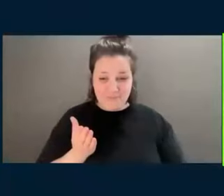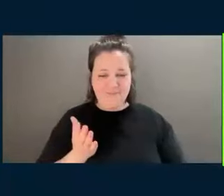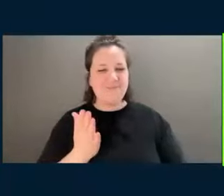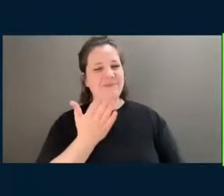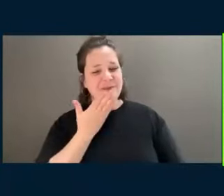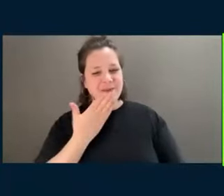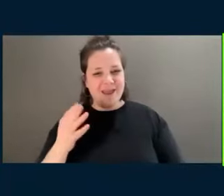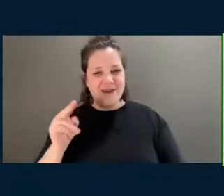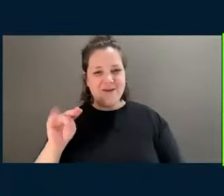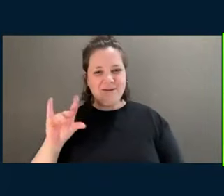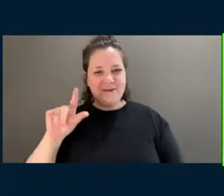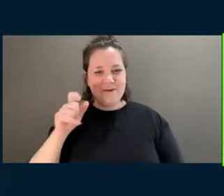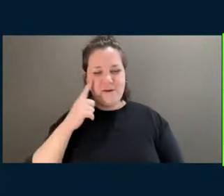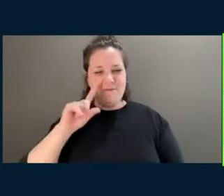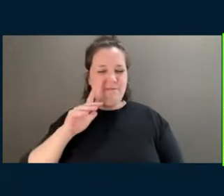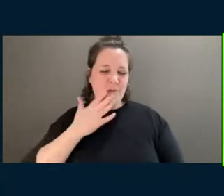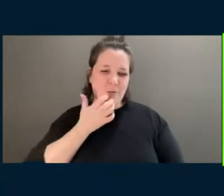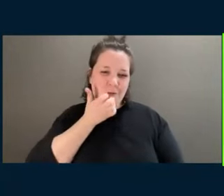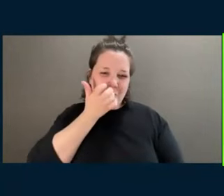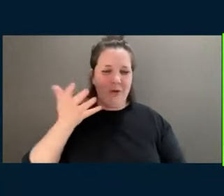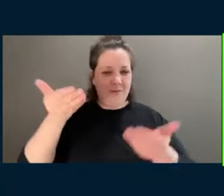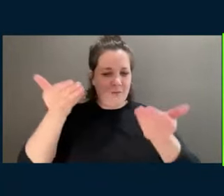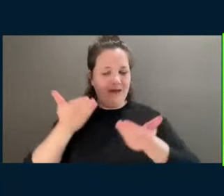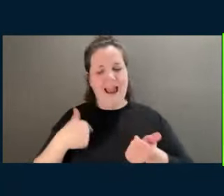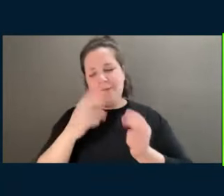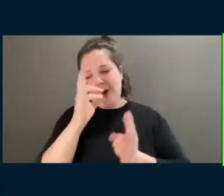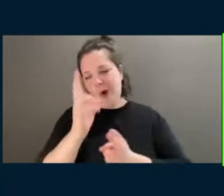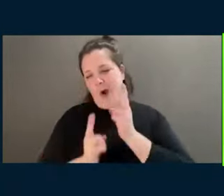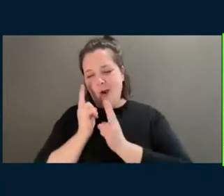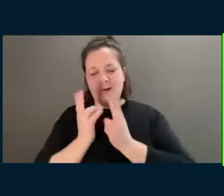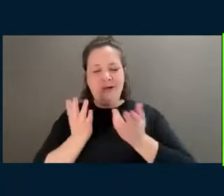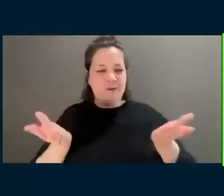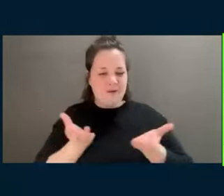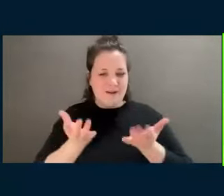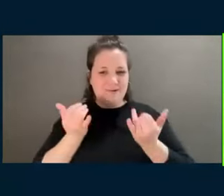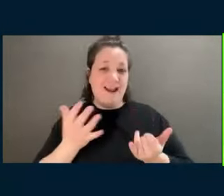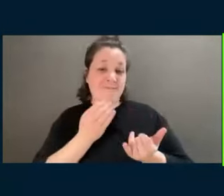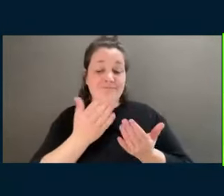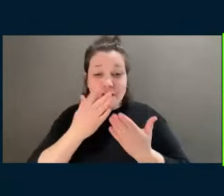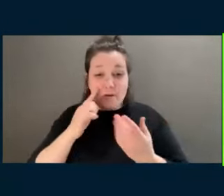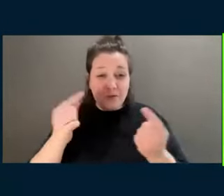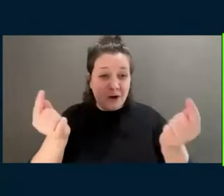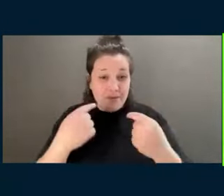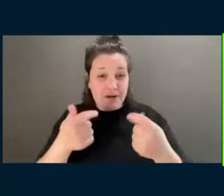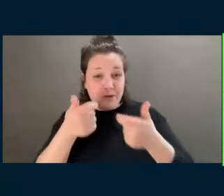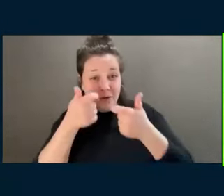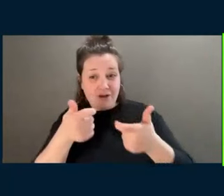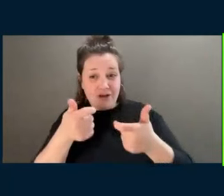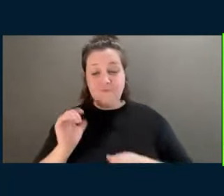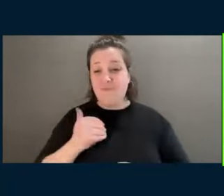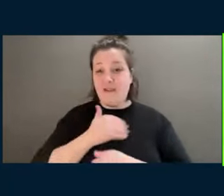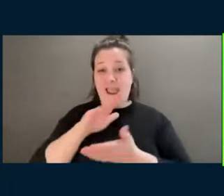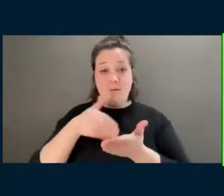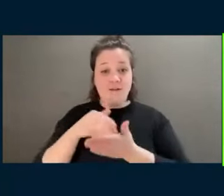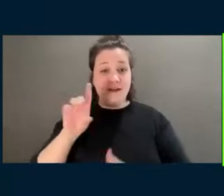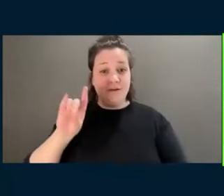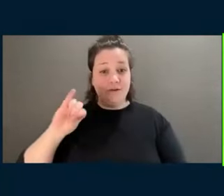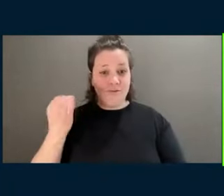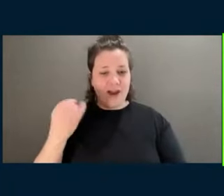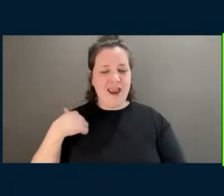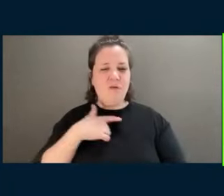warm welcome, and good afternoon, everyone. I'm honored to join you today and express gratitude for your attendance today. Our center at the Department of Justice,